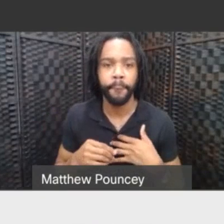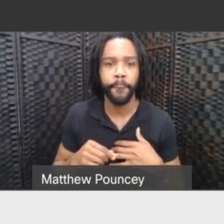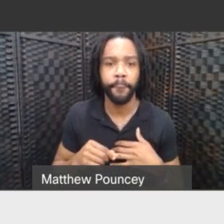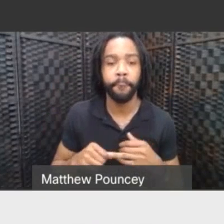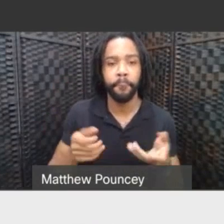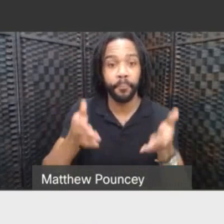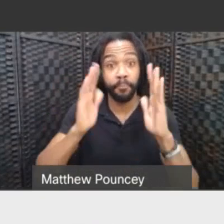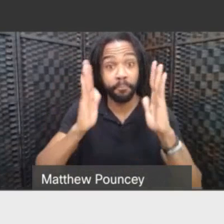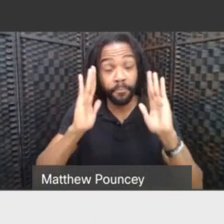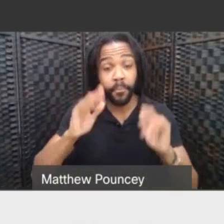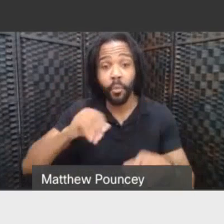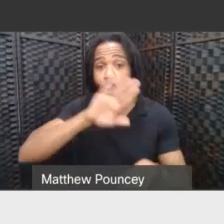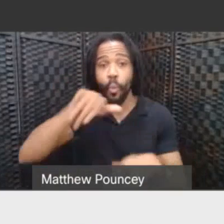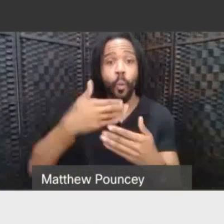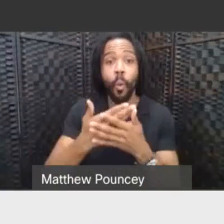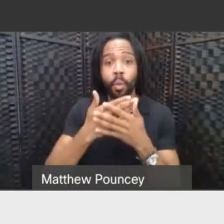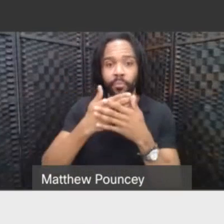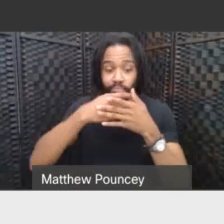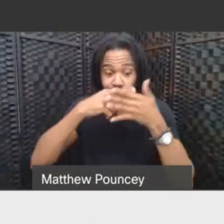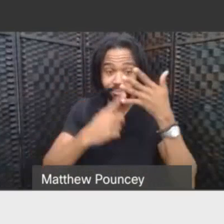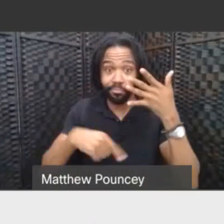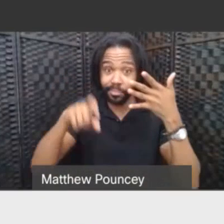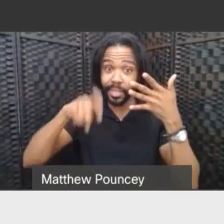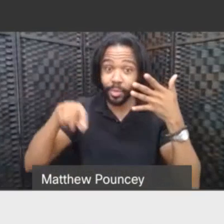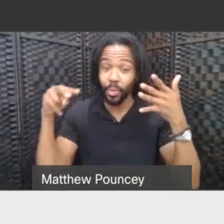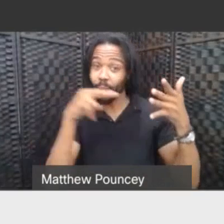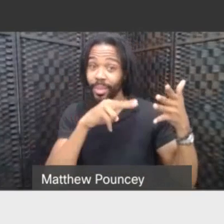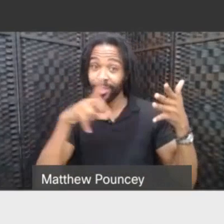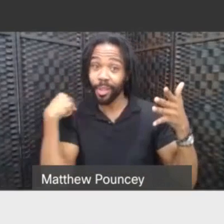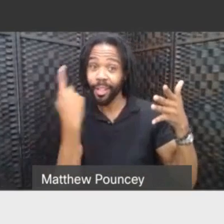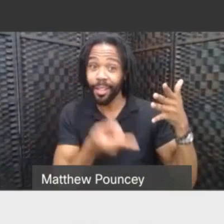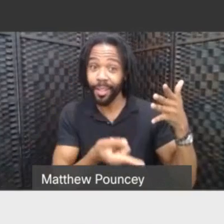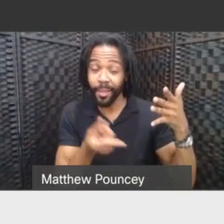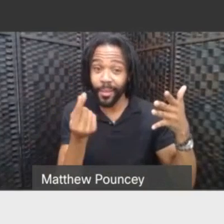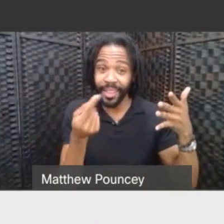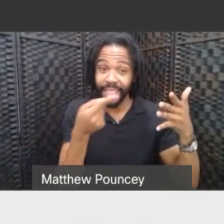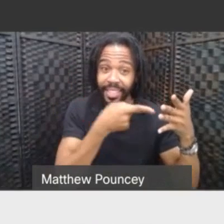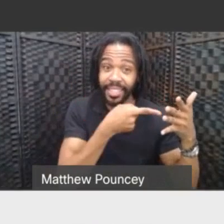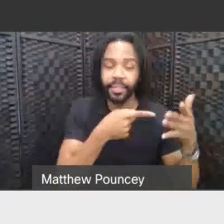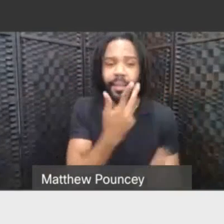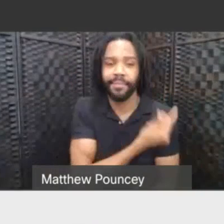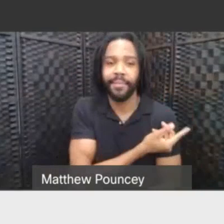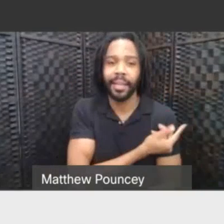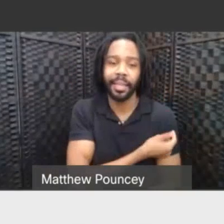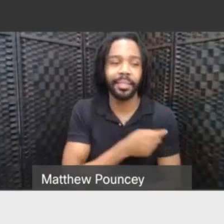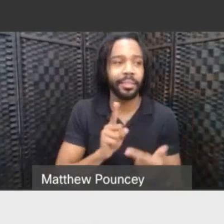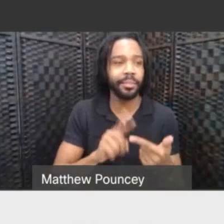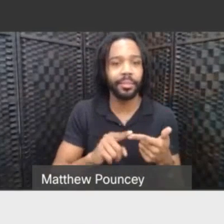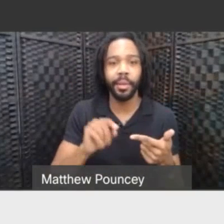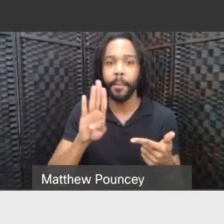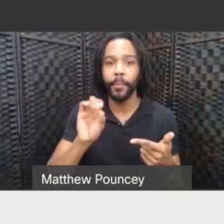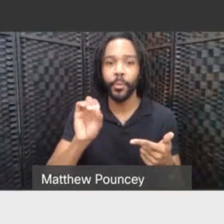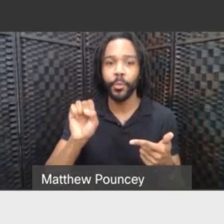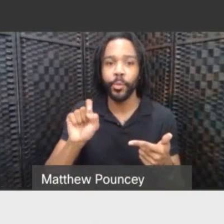paying attention to all of what we needed to be paying attention to all along, which is, vaccination, boosters. I will